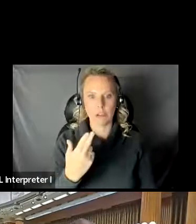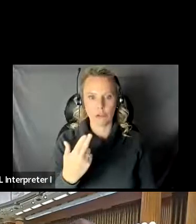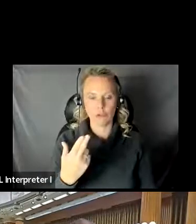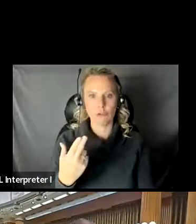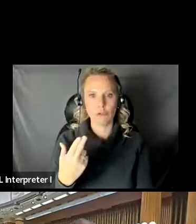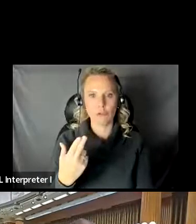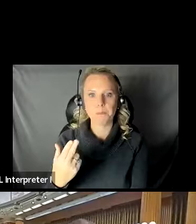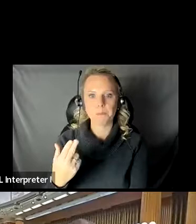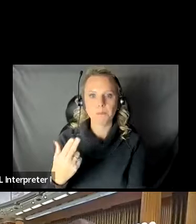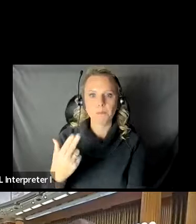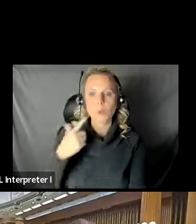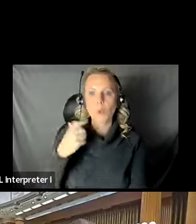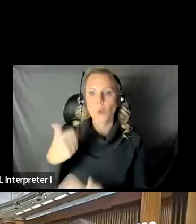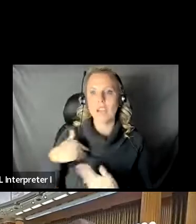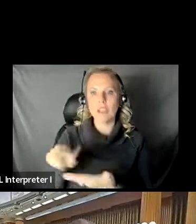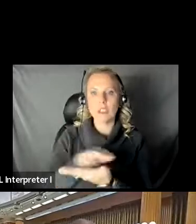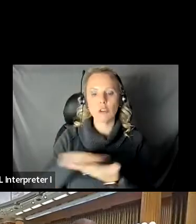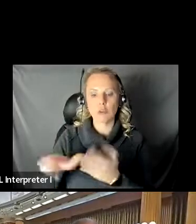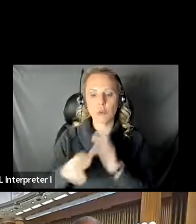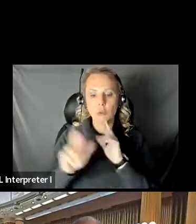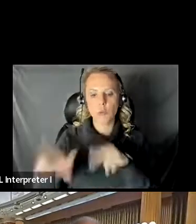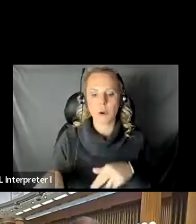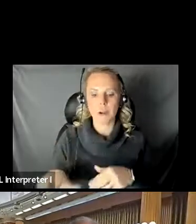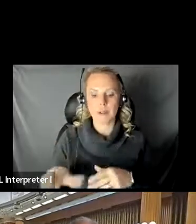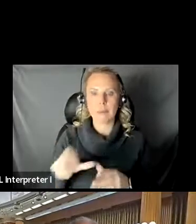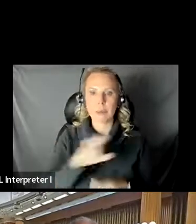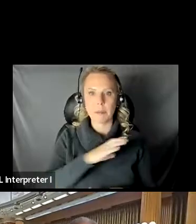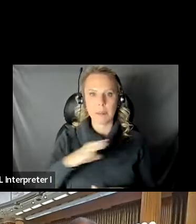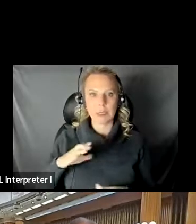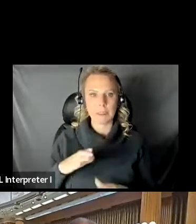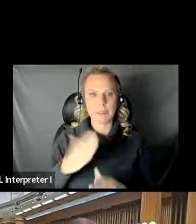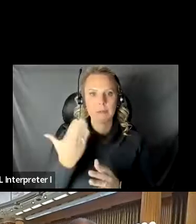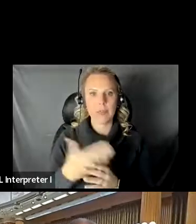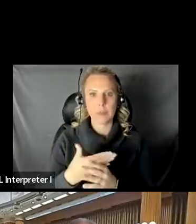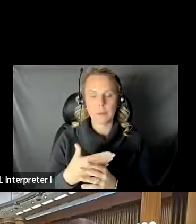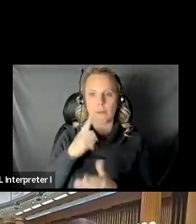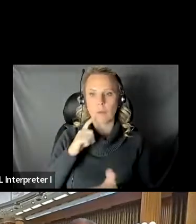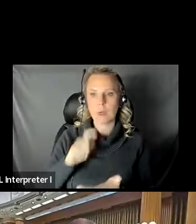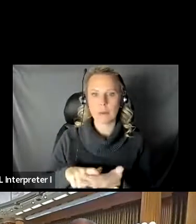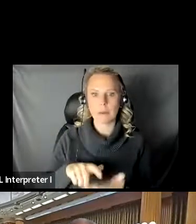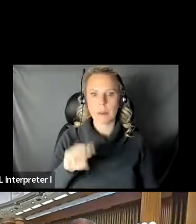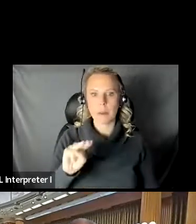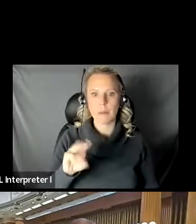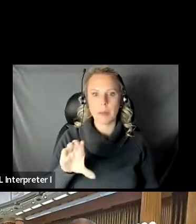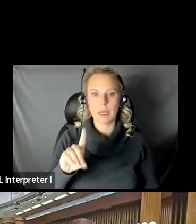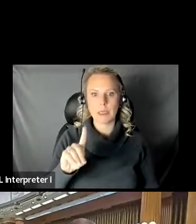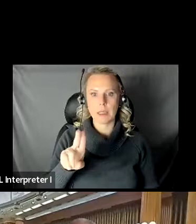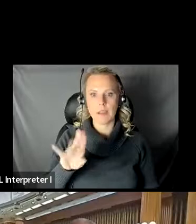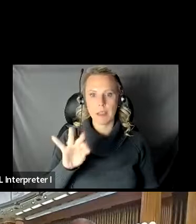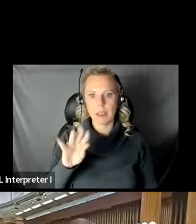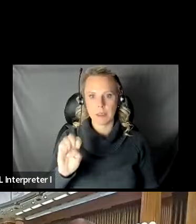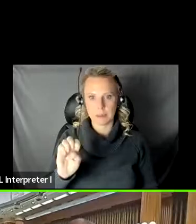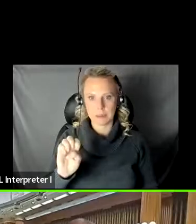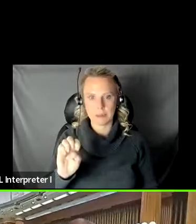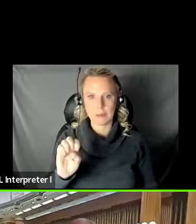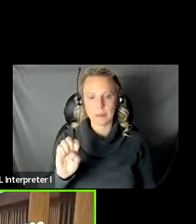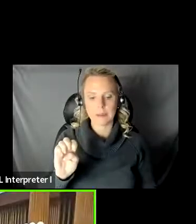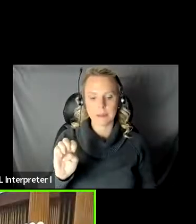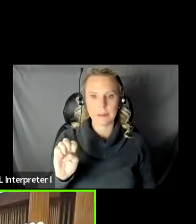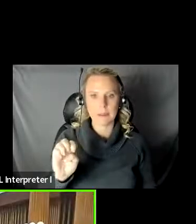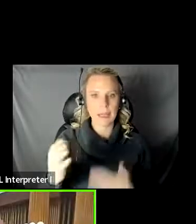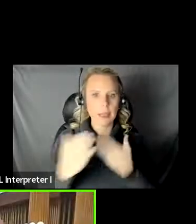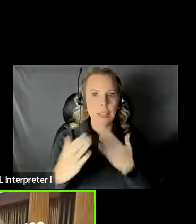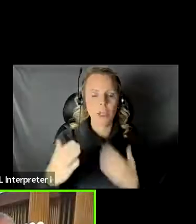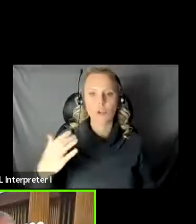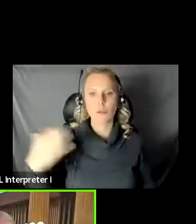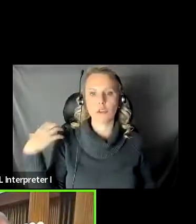We have the Secretary's report of committee filings. I'm going to recognize the Chair Pro Tem, Mr. McDuffie. And thank you, Mr.